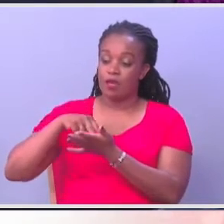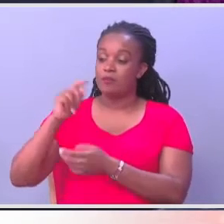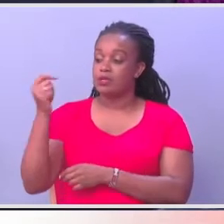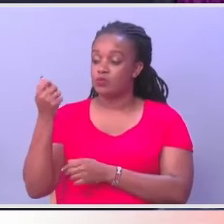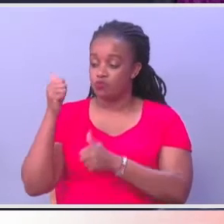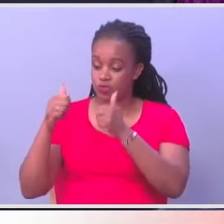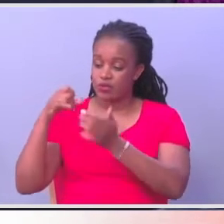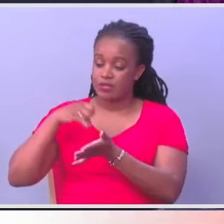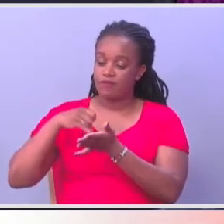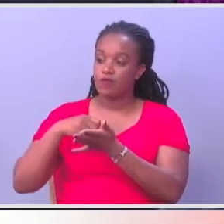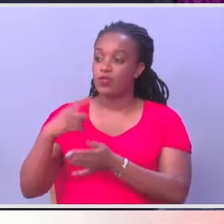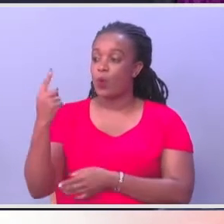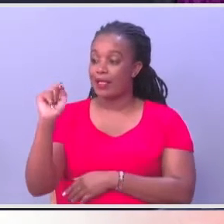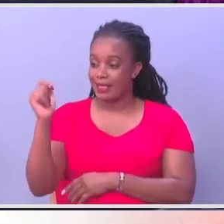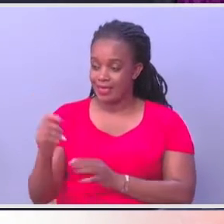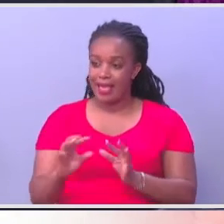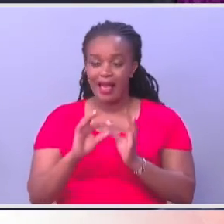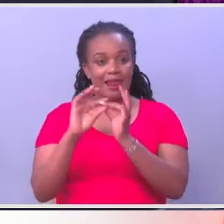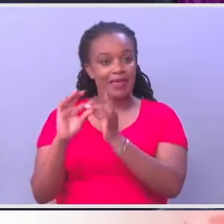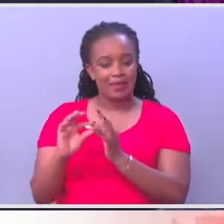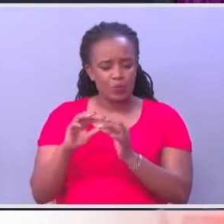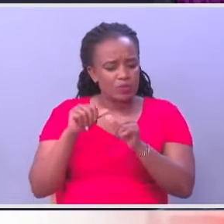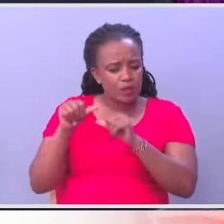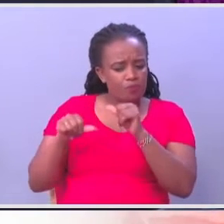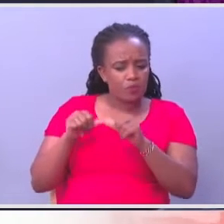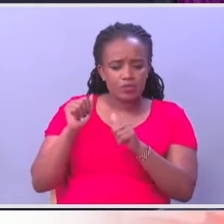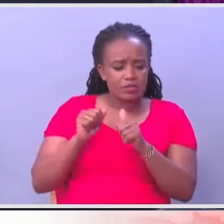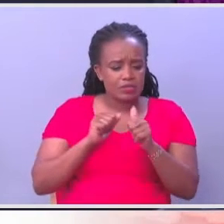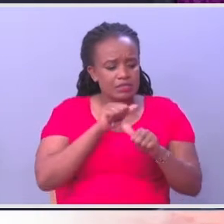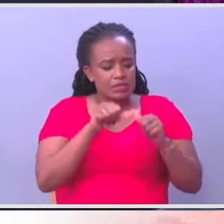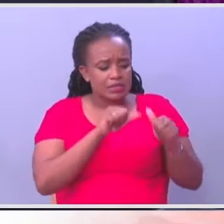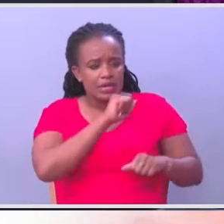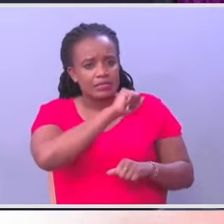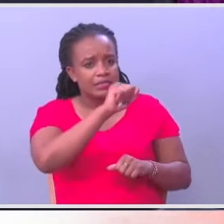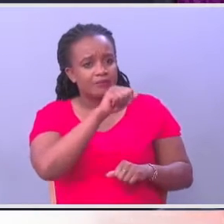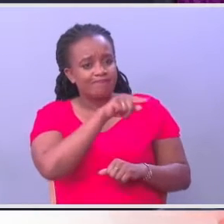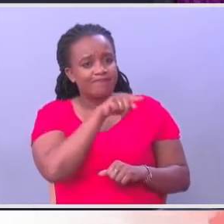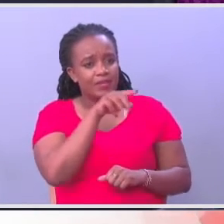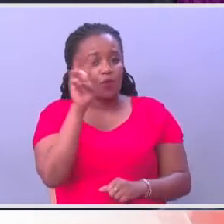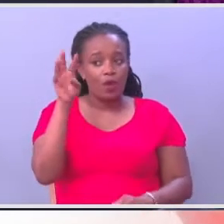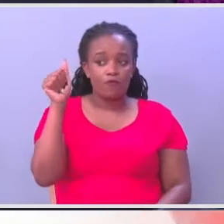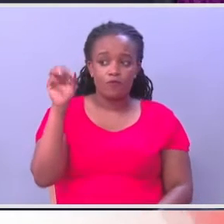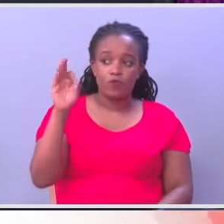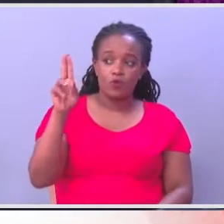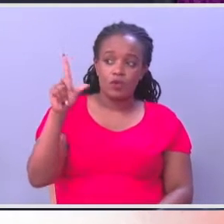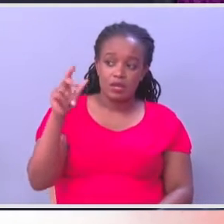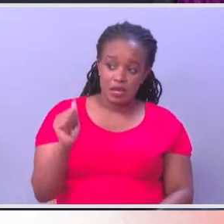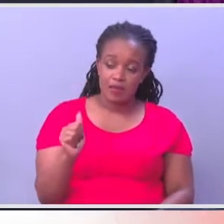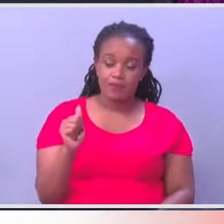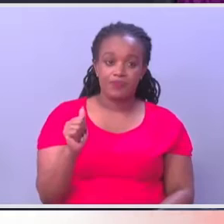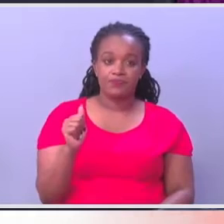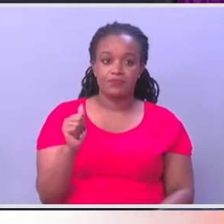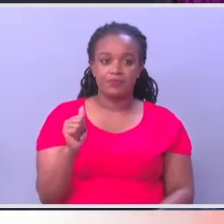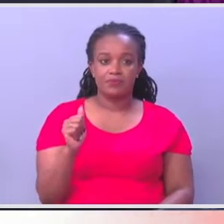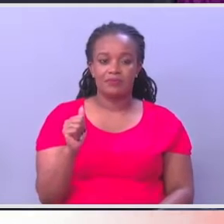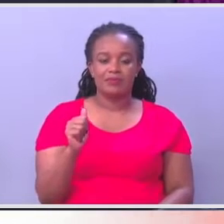Kenya Alliance. The presidential candidate. What of the side that Wafula Wamunyinyi leads? You see, we don't the side you are part of. We don't want to